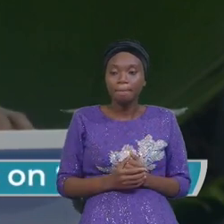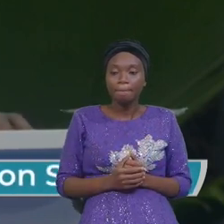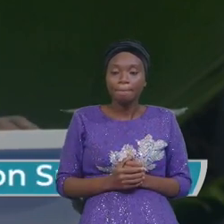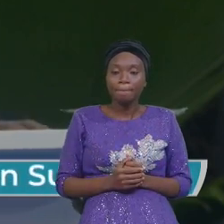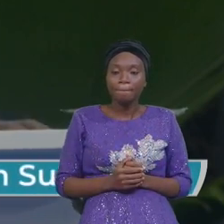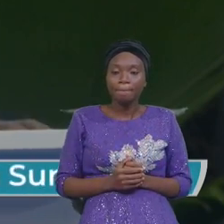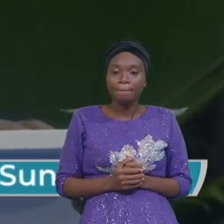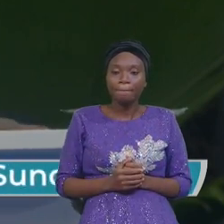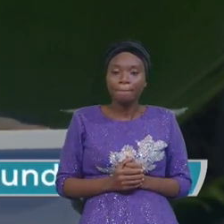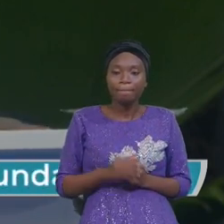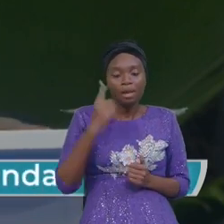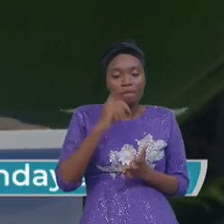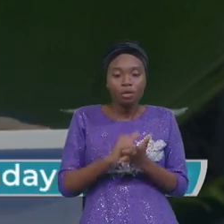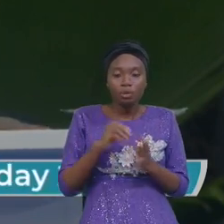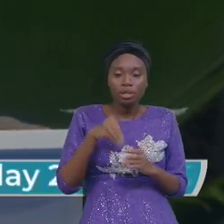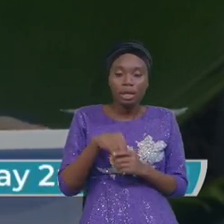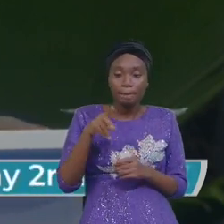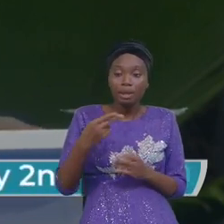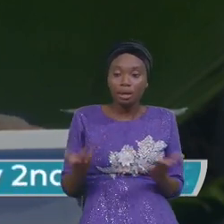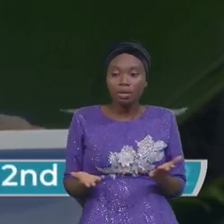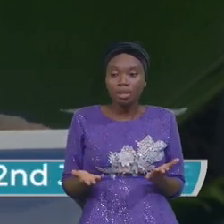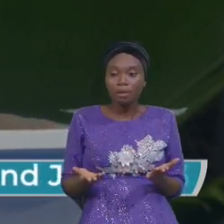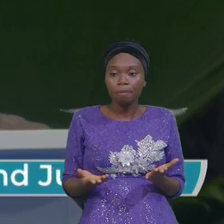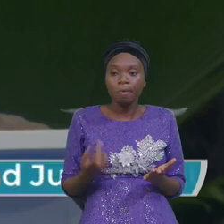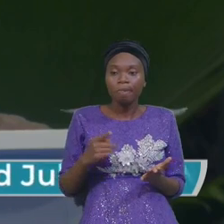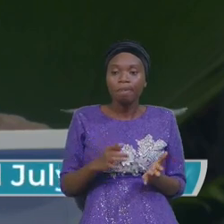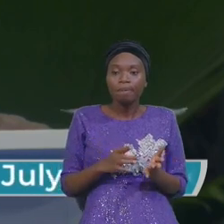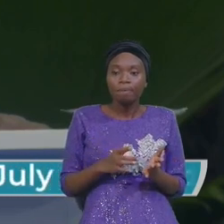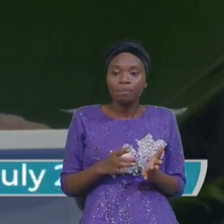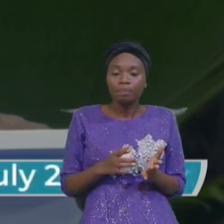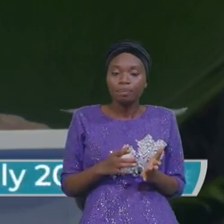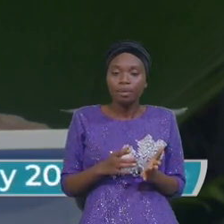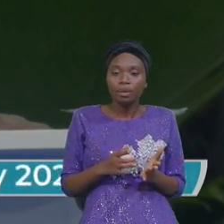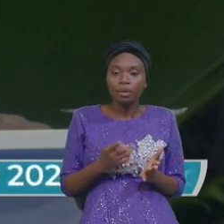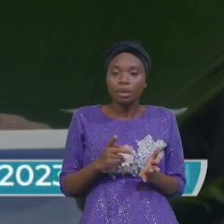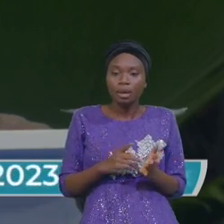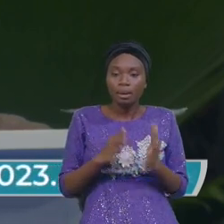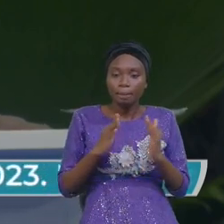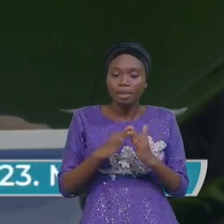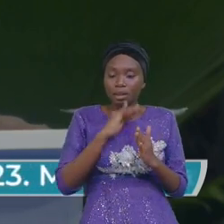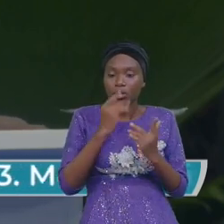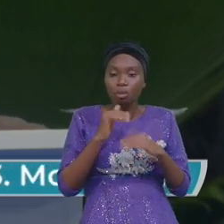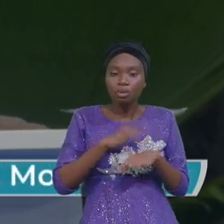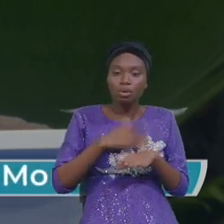For those in Port Harcourt here, the banquet is coming up on the 2nd of July